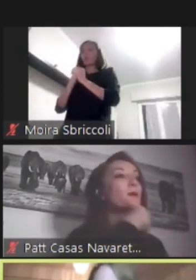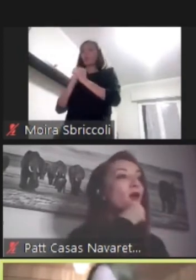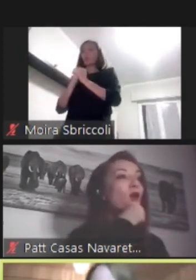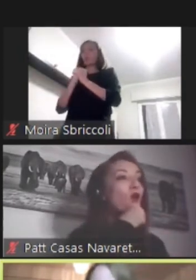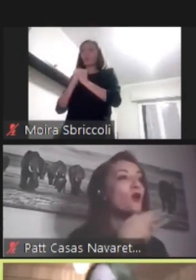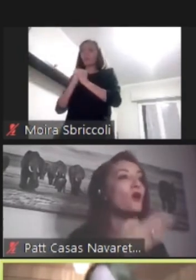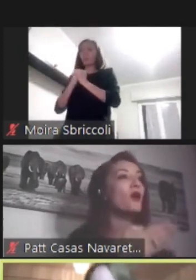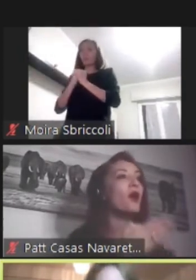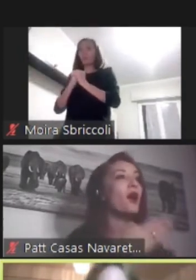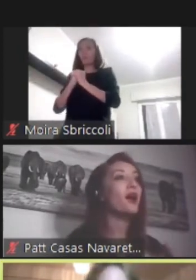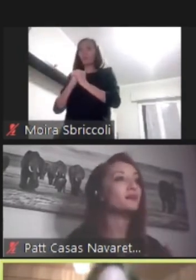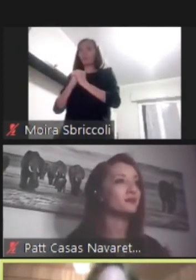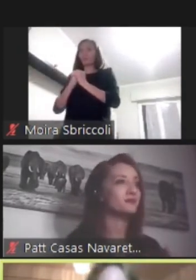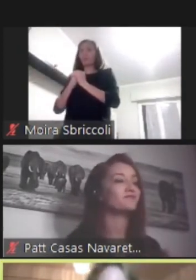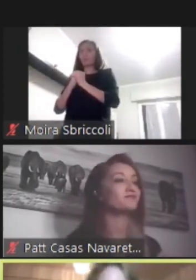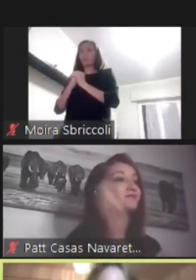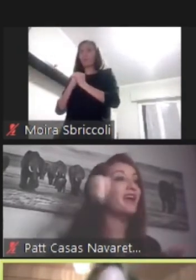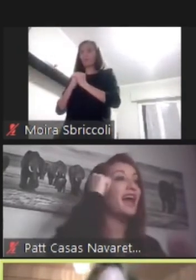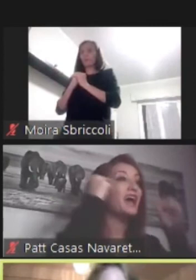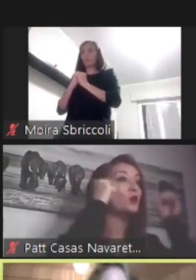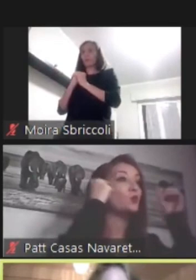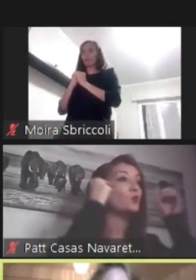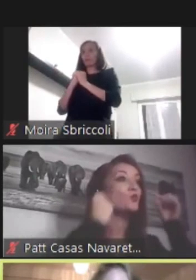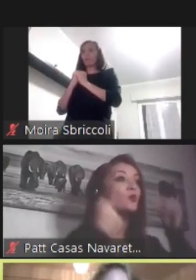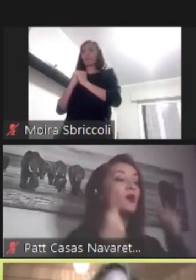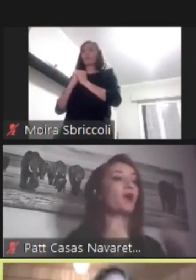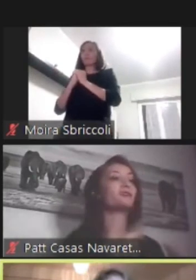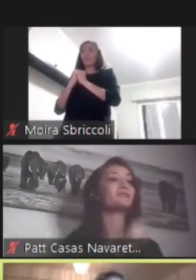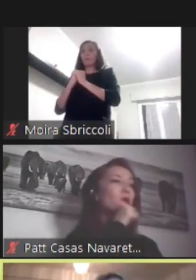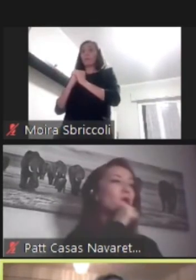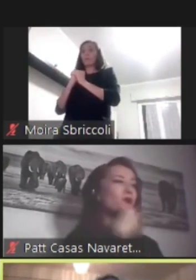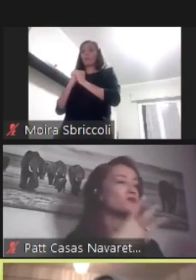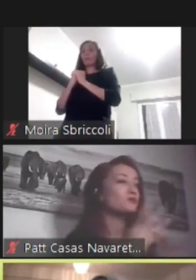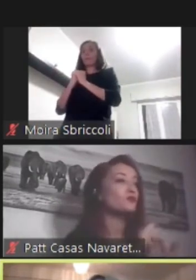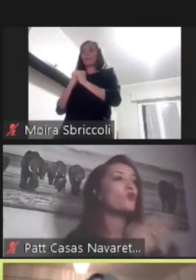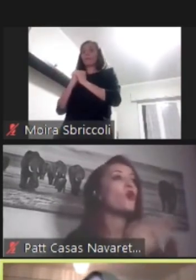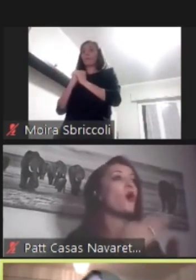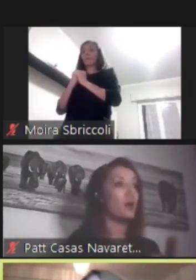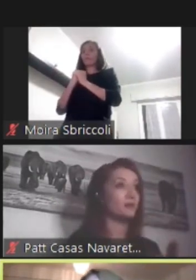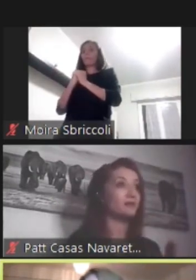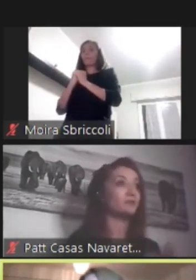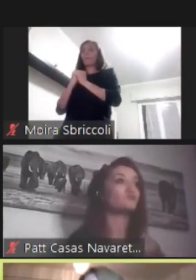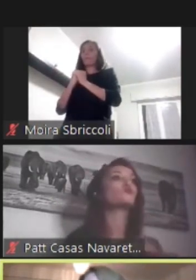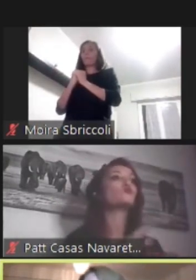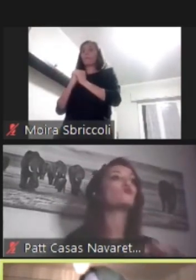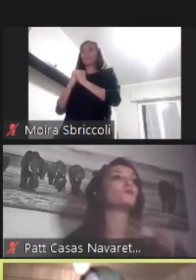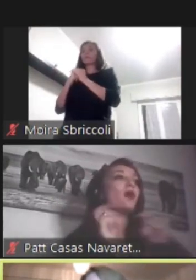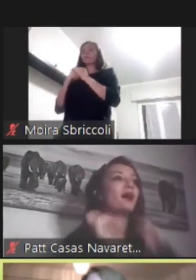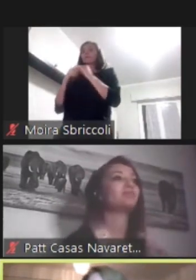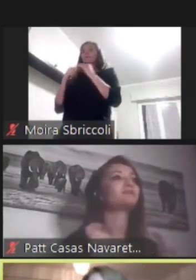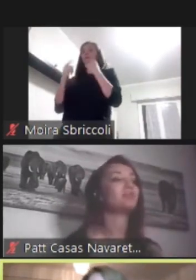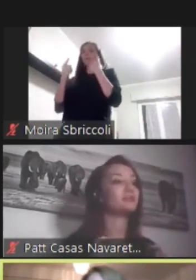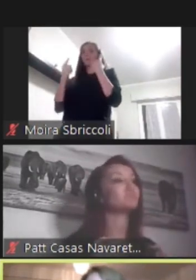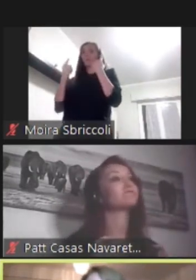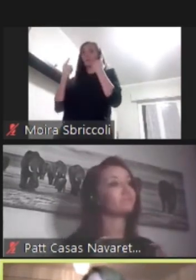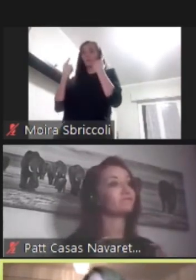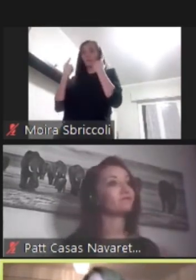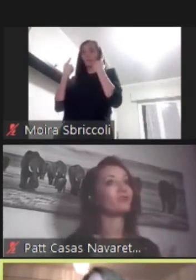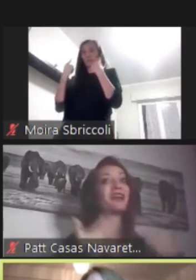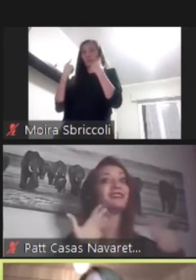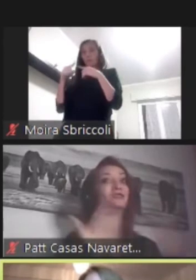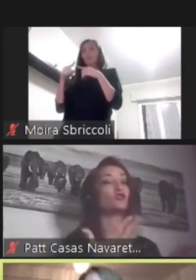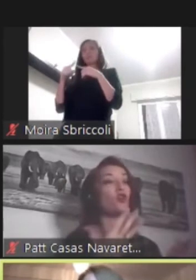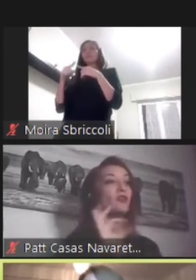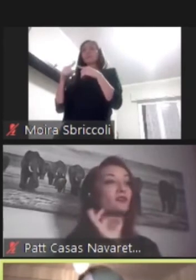those anti-aging properties. So holy basil also promotes